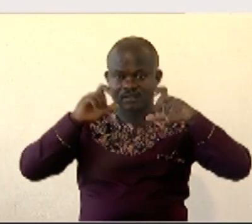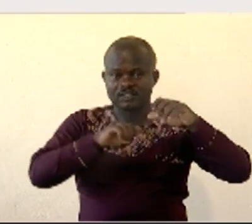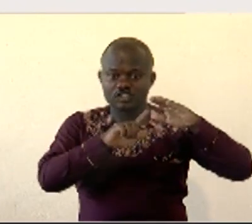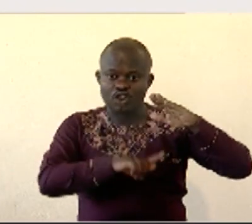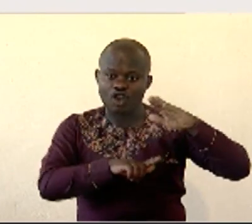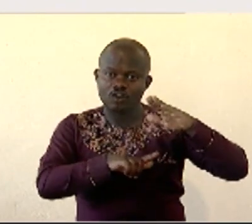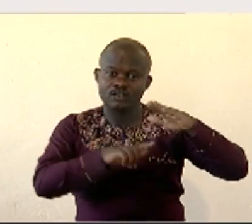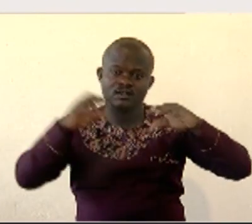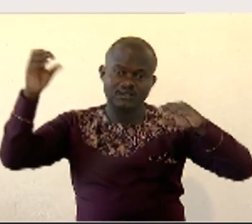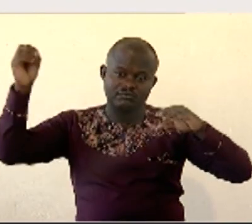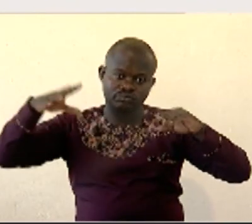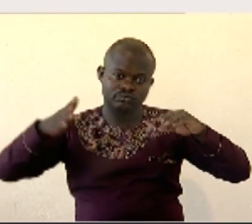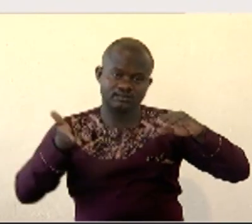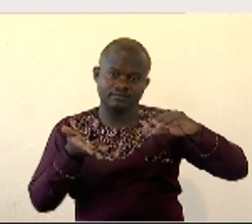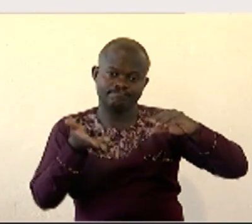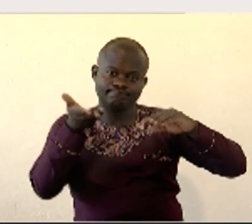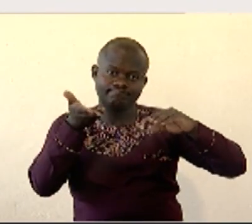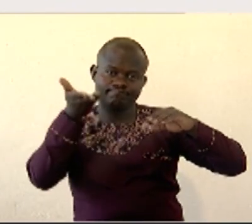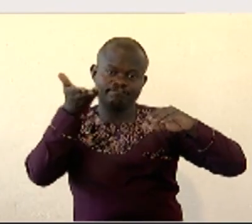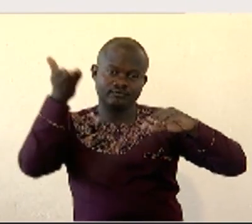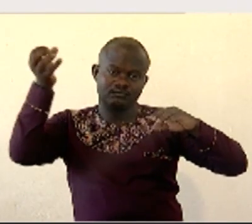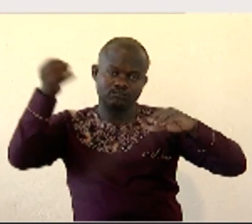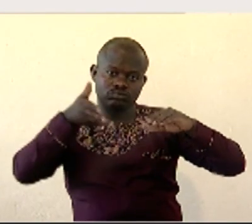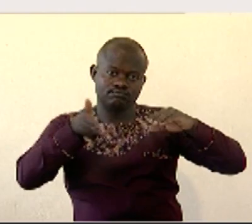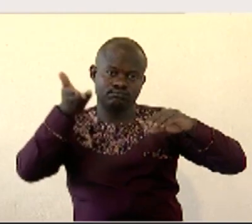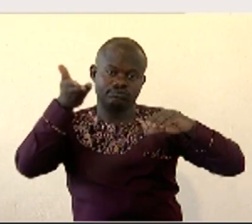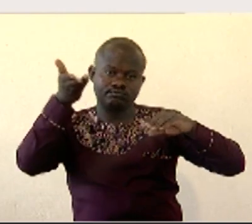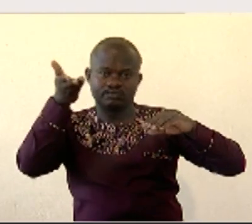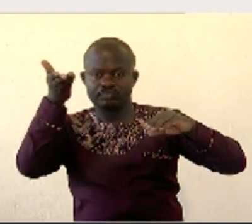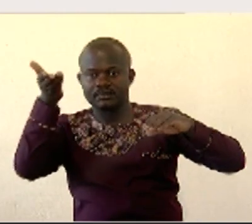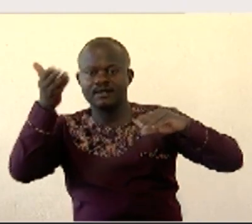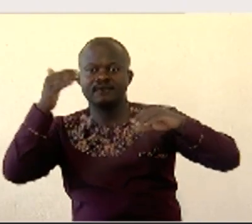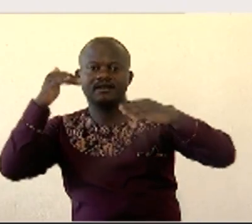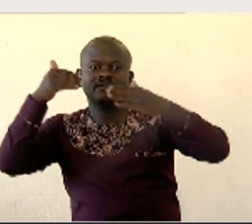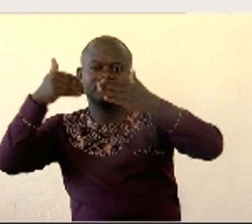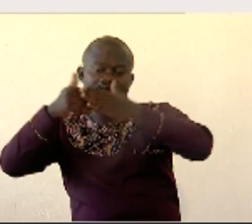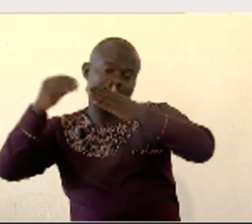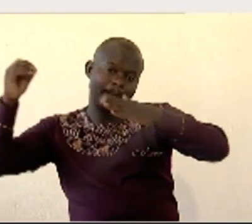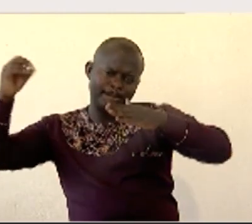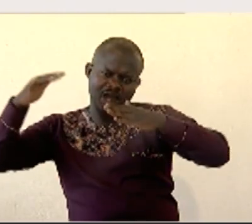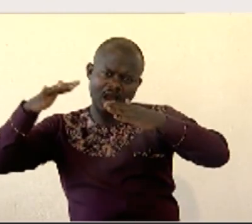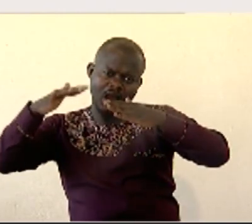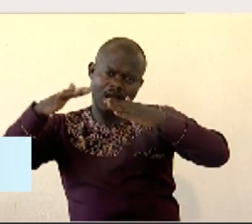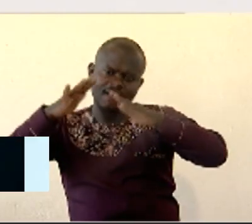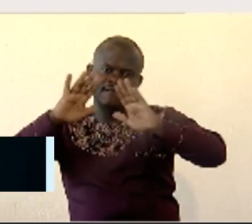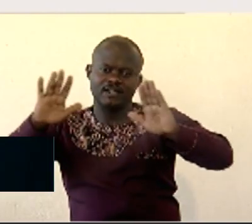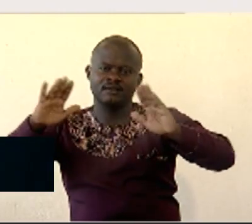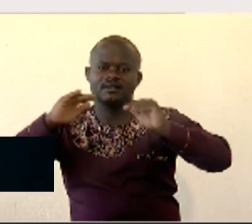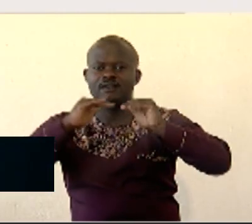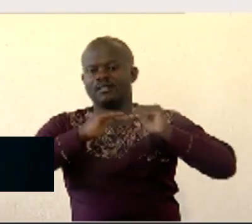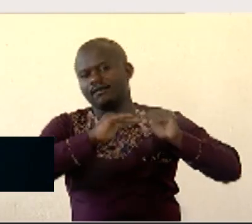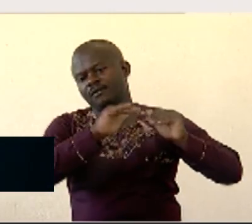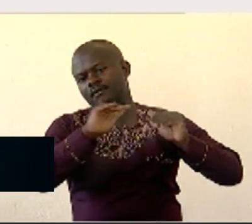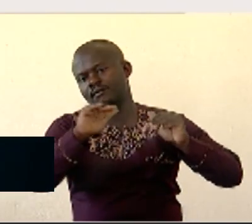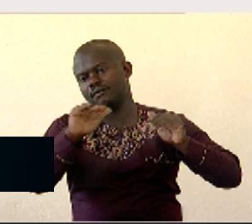is increasing, the rate of photosynthesis also increases. But when it continues reaching to the maximum, the rate of photosynthesis becomes